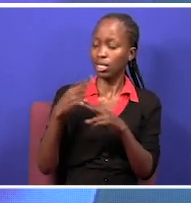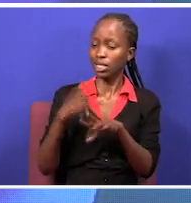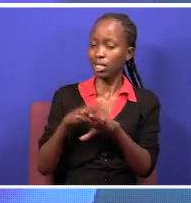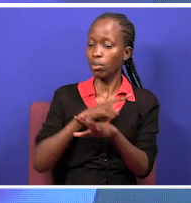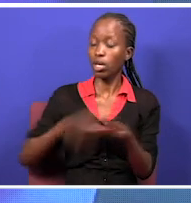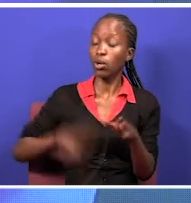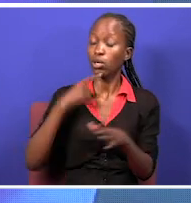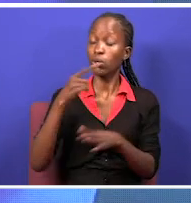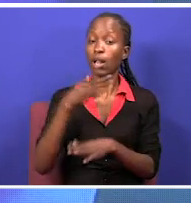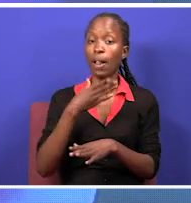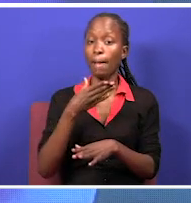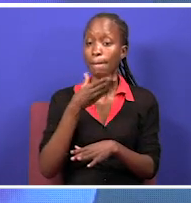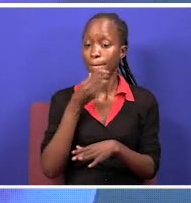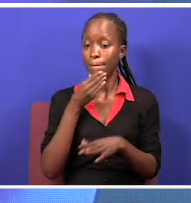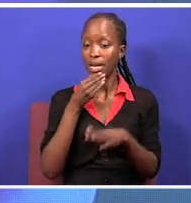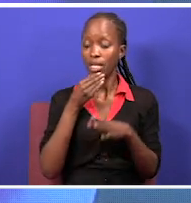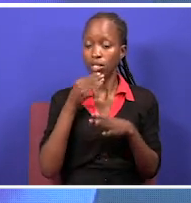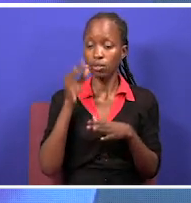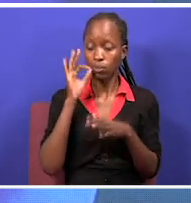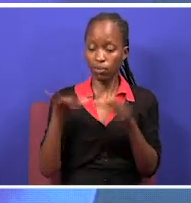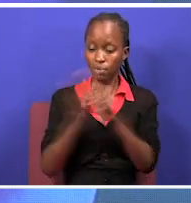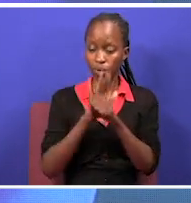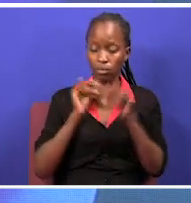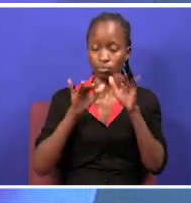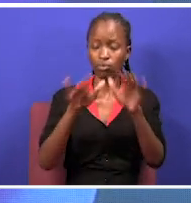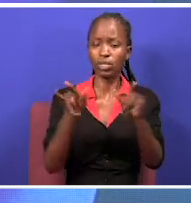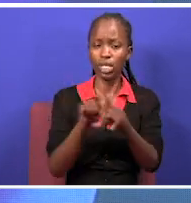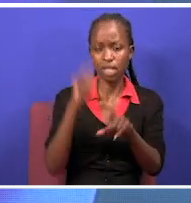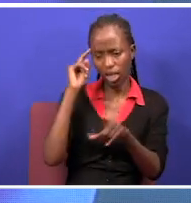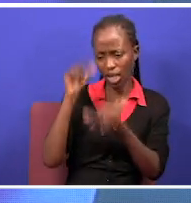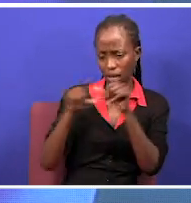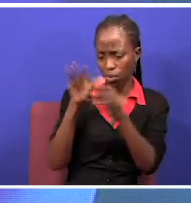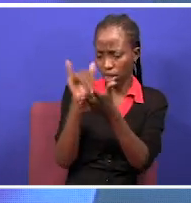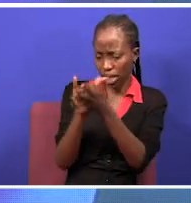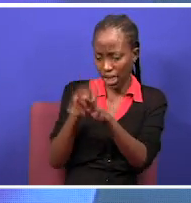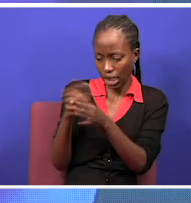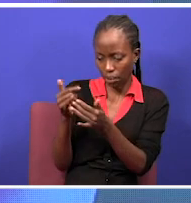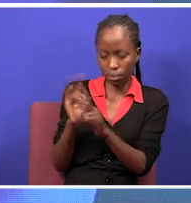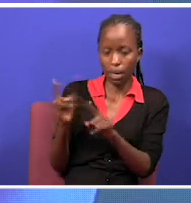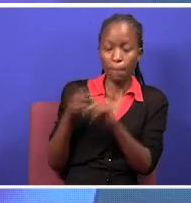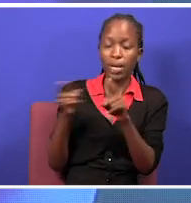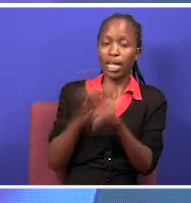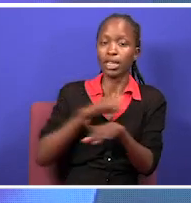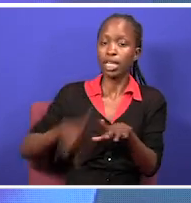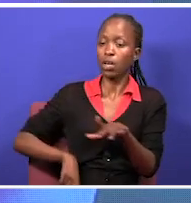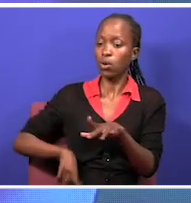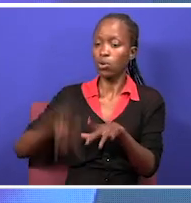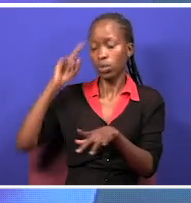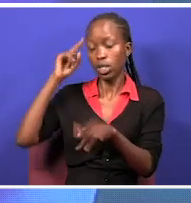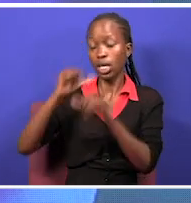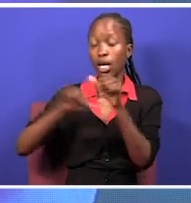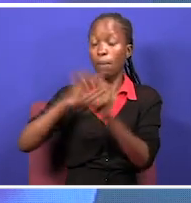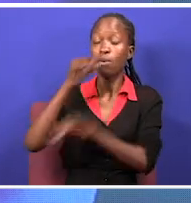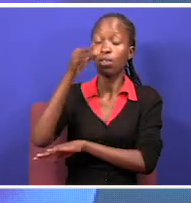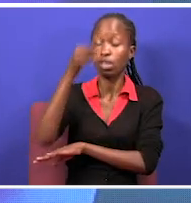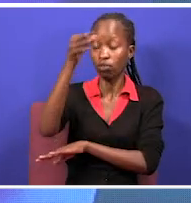to multiply, he was not just thinking of the here and now. He was looking to the bigger picture of this man and